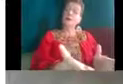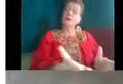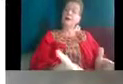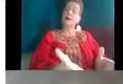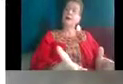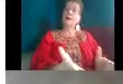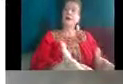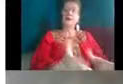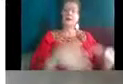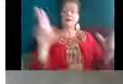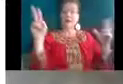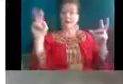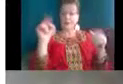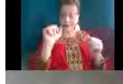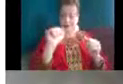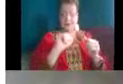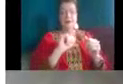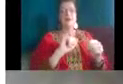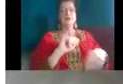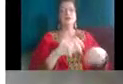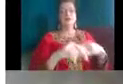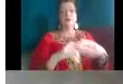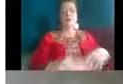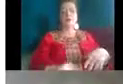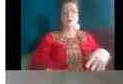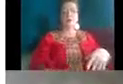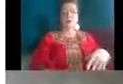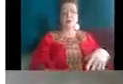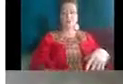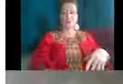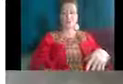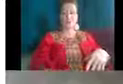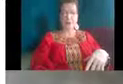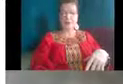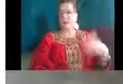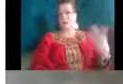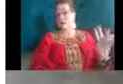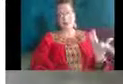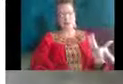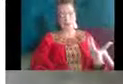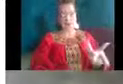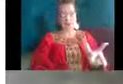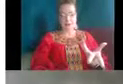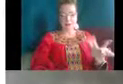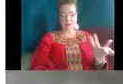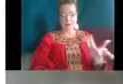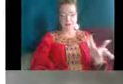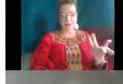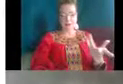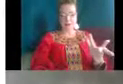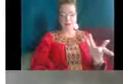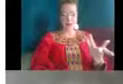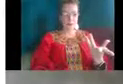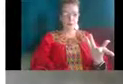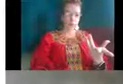particular company wanted to go lanyardless and so now they're using smart speakers which is just you know